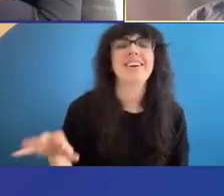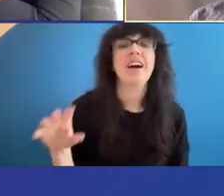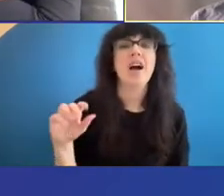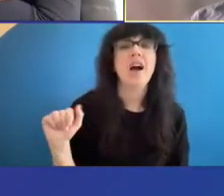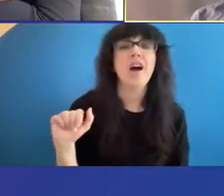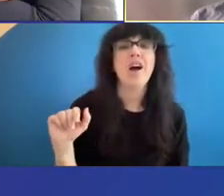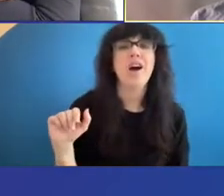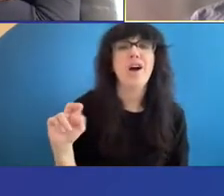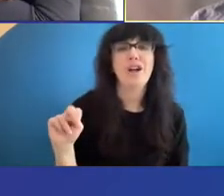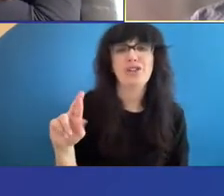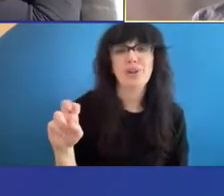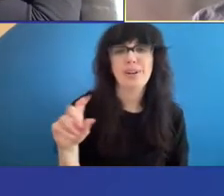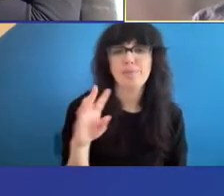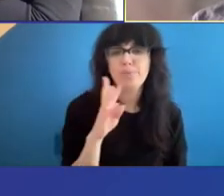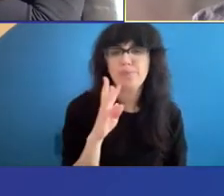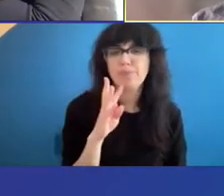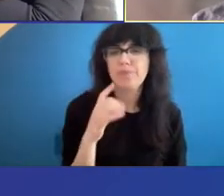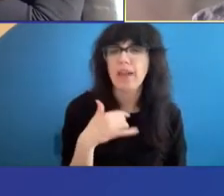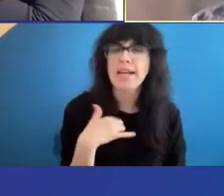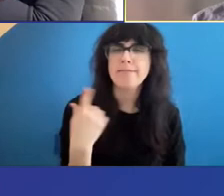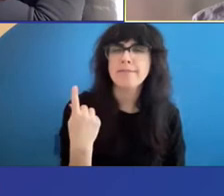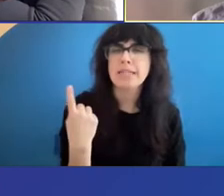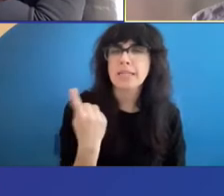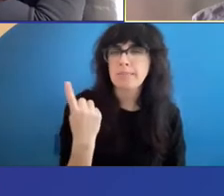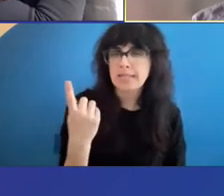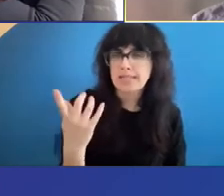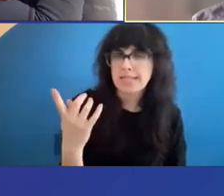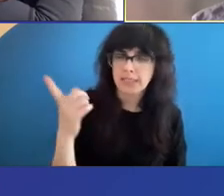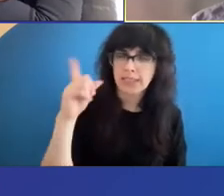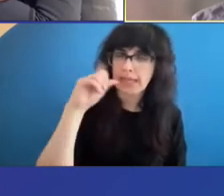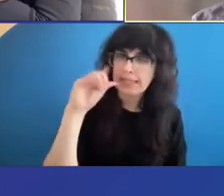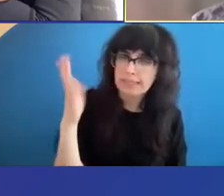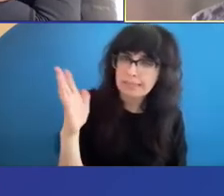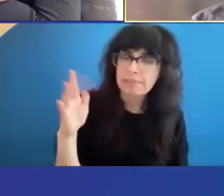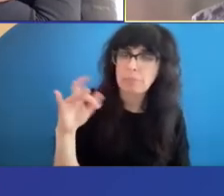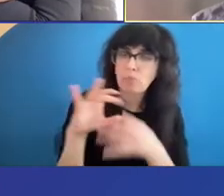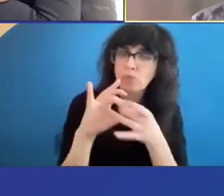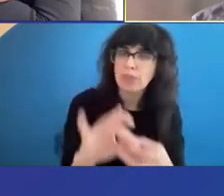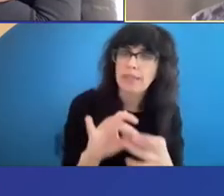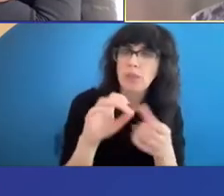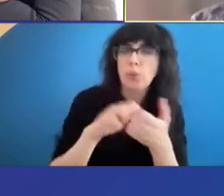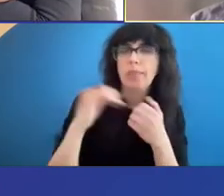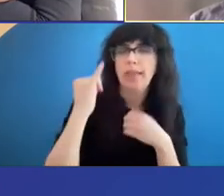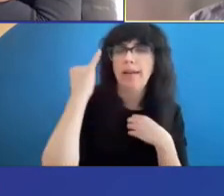I sort of have something, I think, related to that idea.